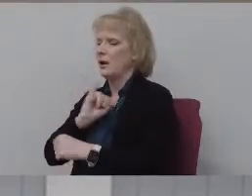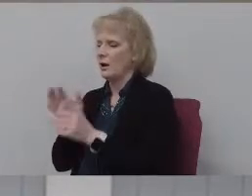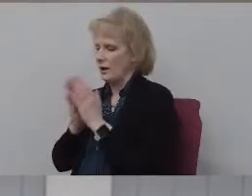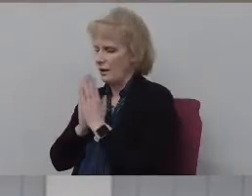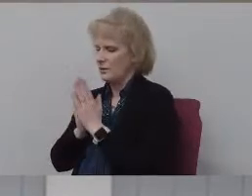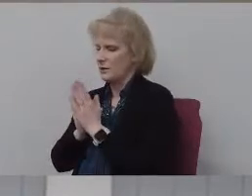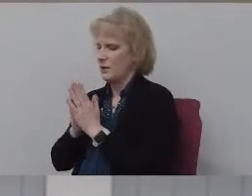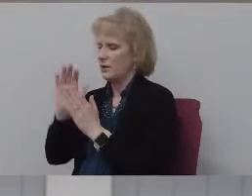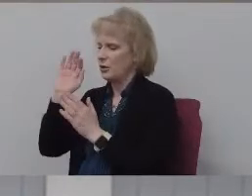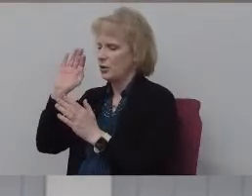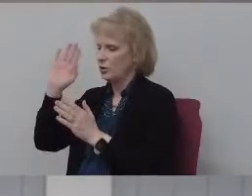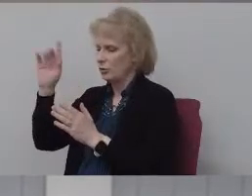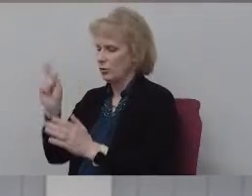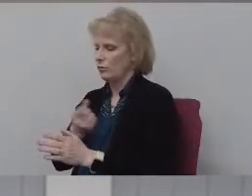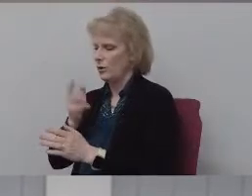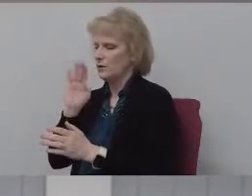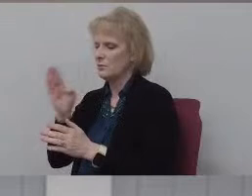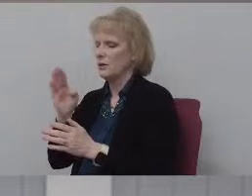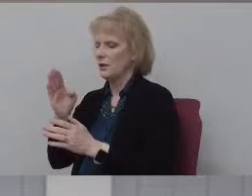be sufficient.